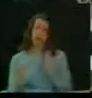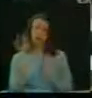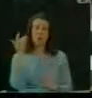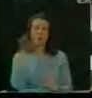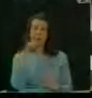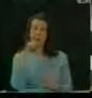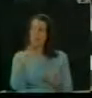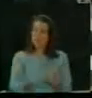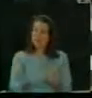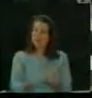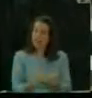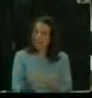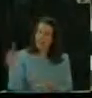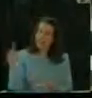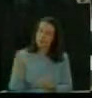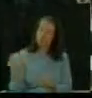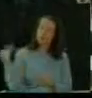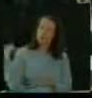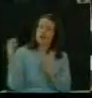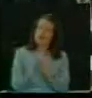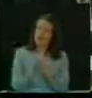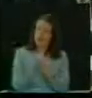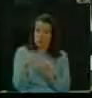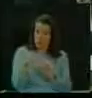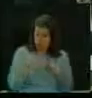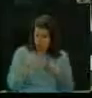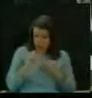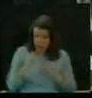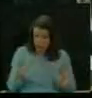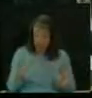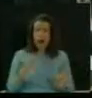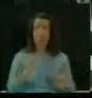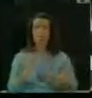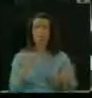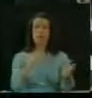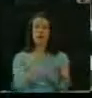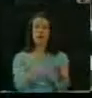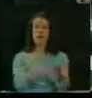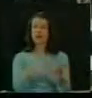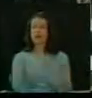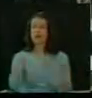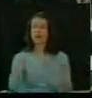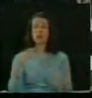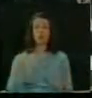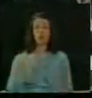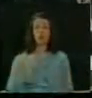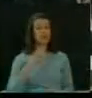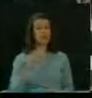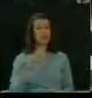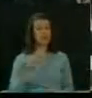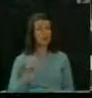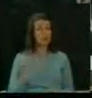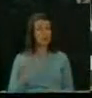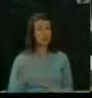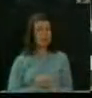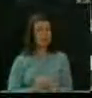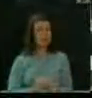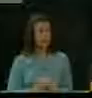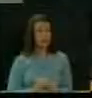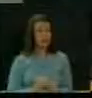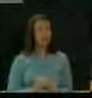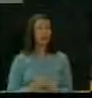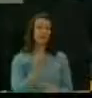again, why did you not bring it to the floor for discussion? Because you had it here. I was prepared to deal with it. You voluntarily withdrew it at our last